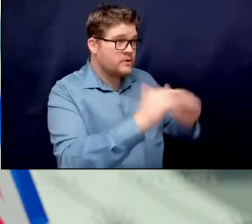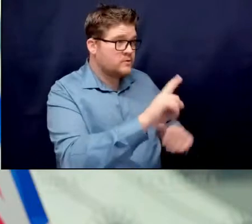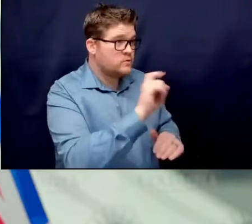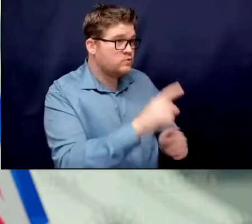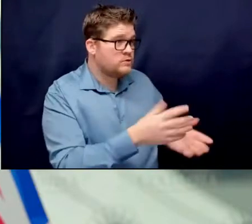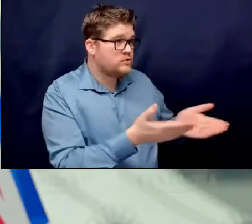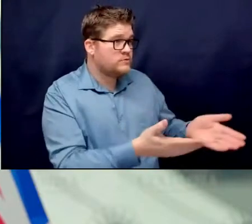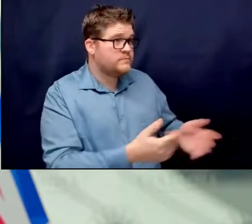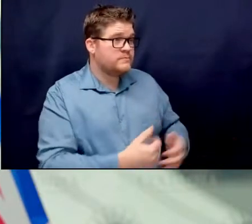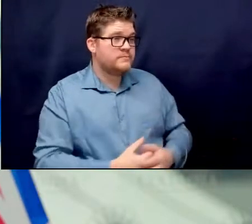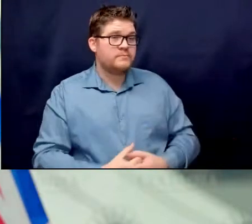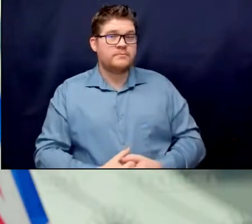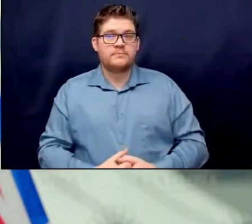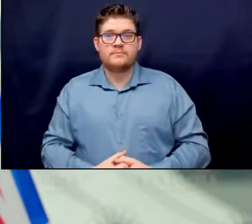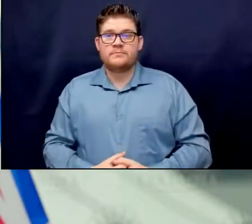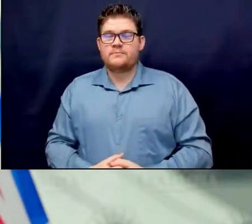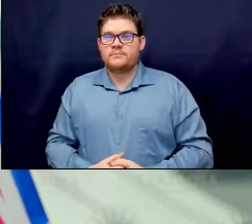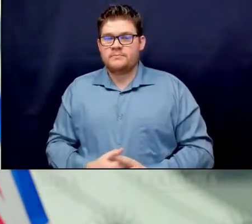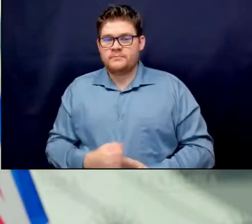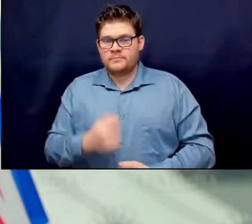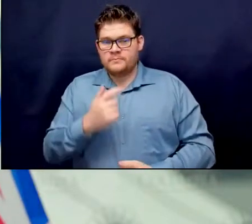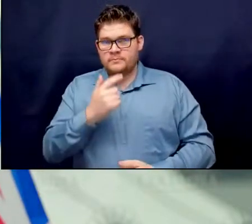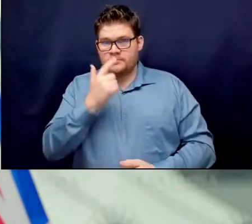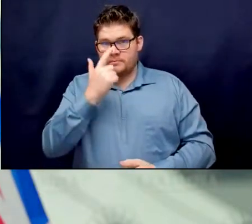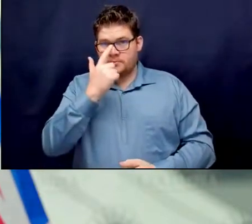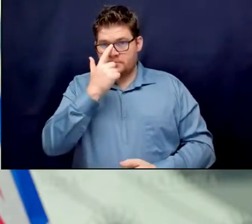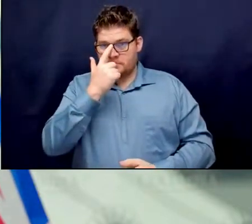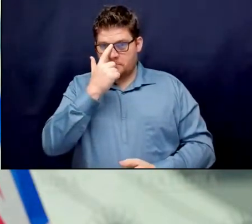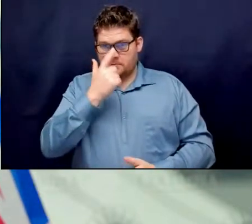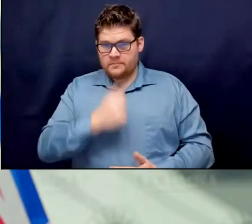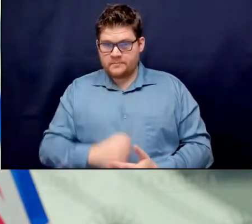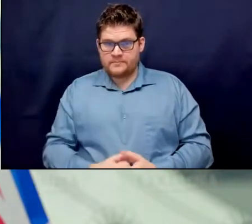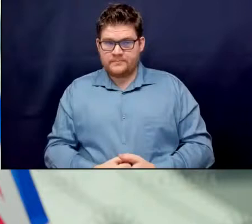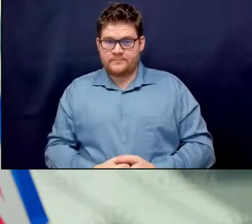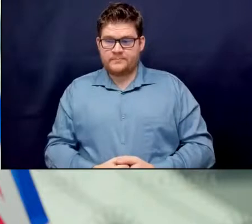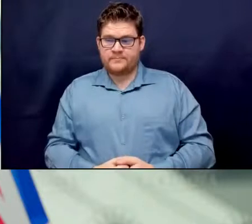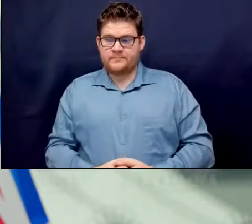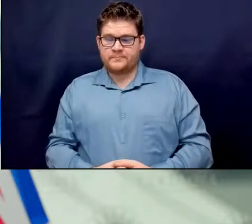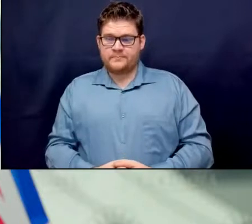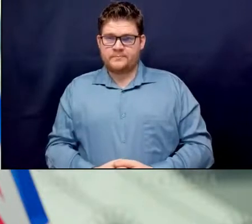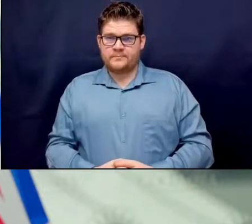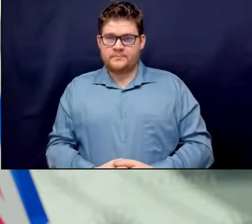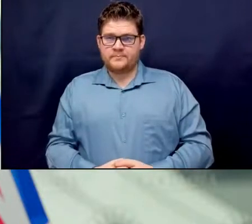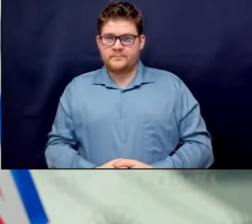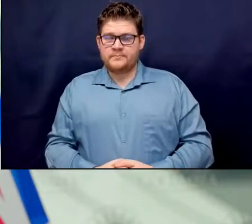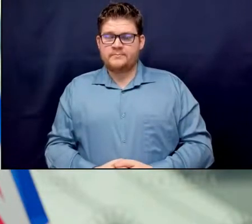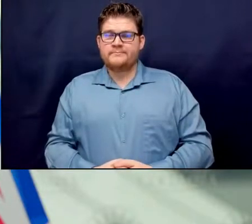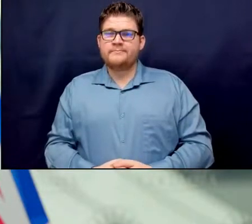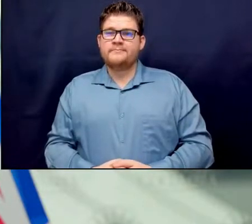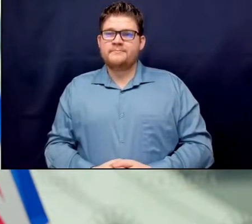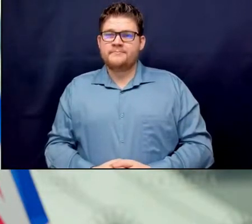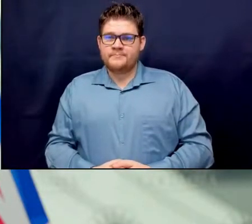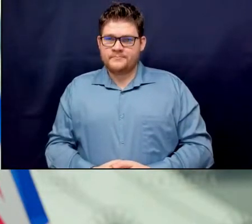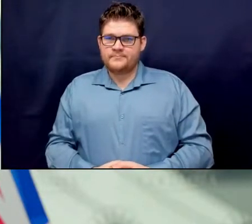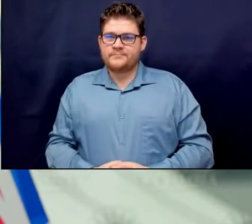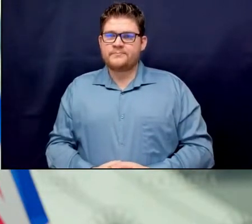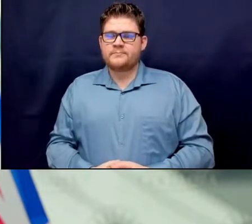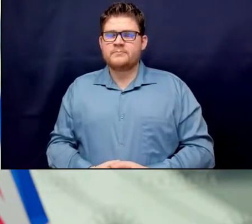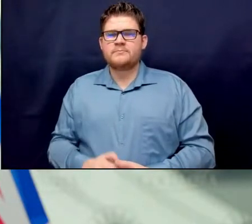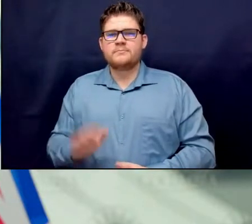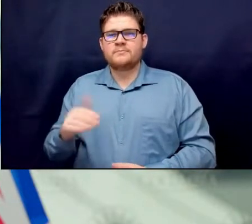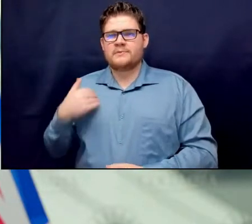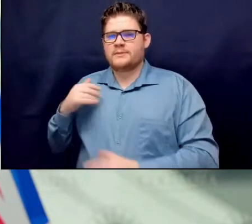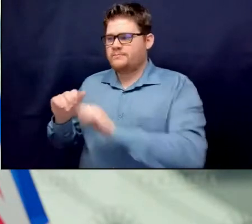Hi, Dr. I was wondering if you can tell me how accurate will the modeling data be now that with the